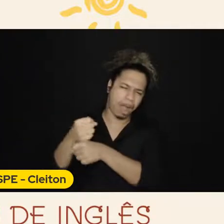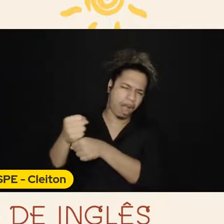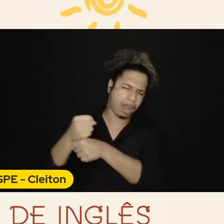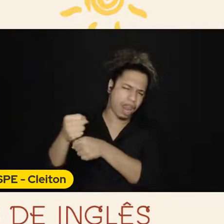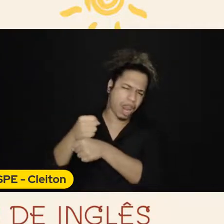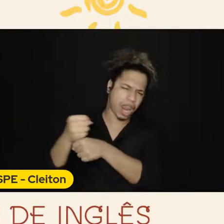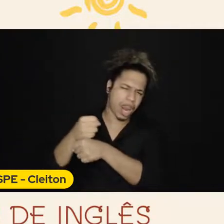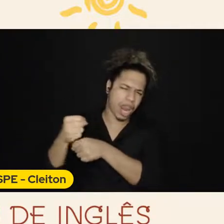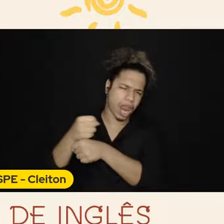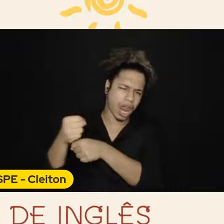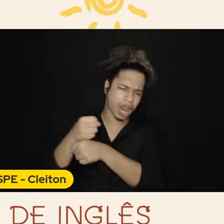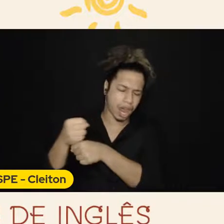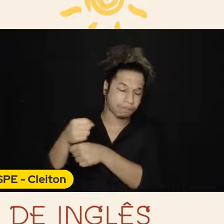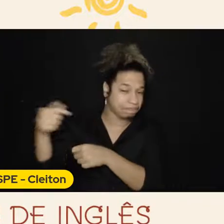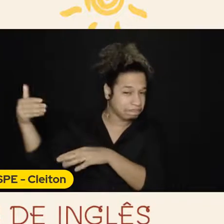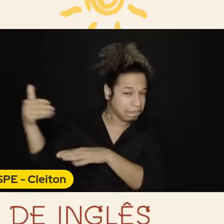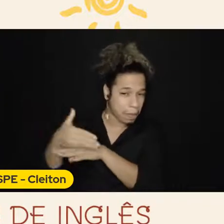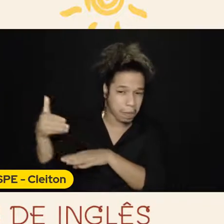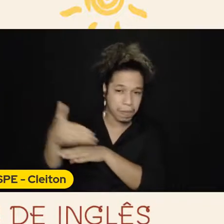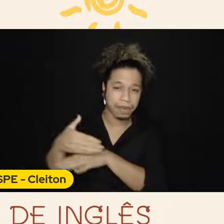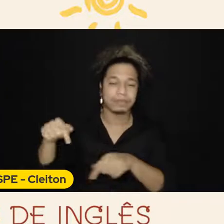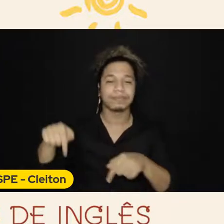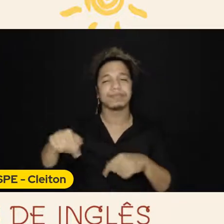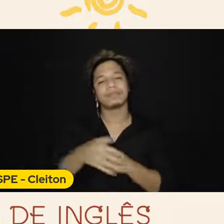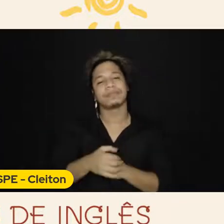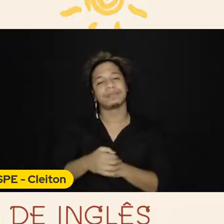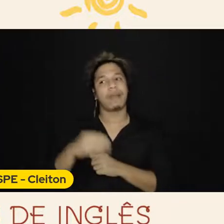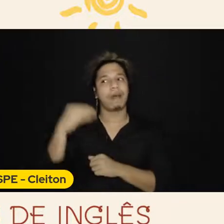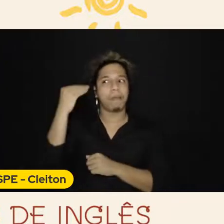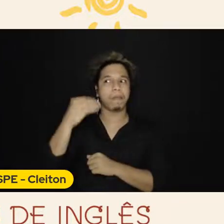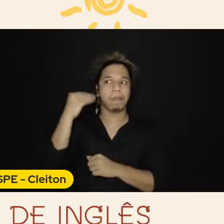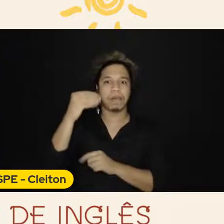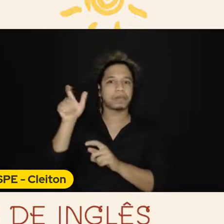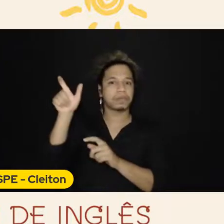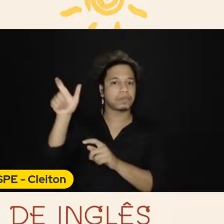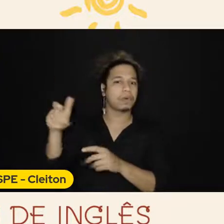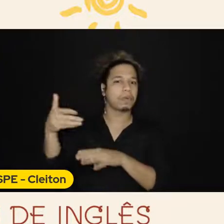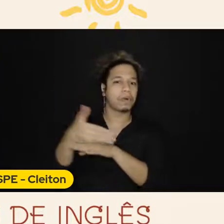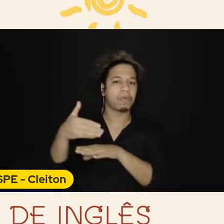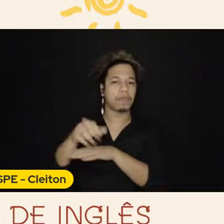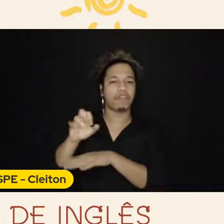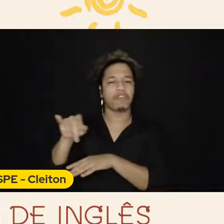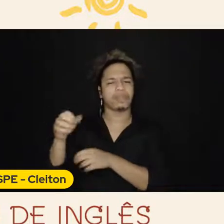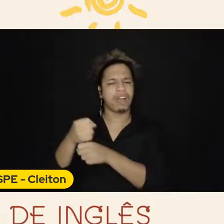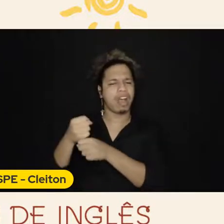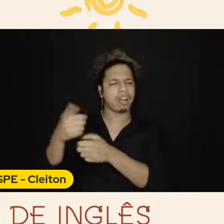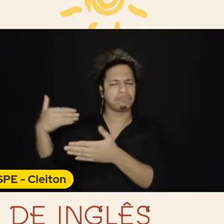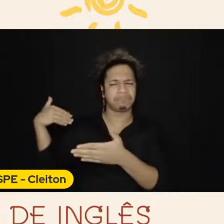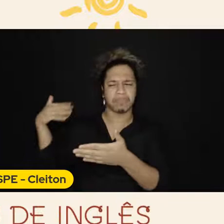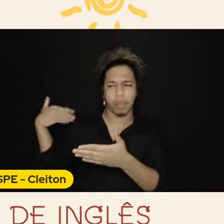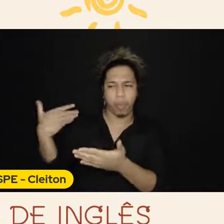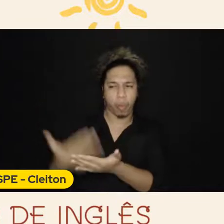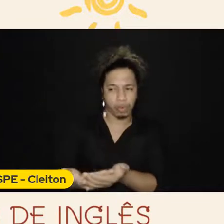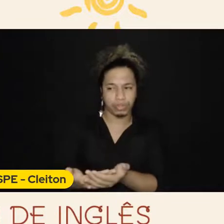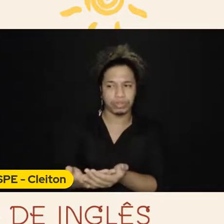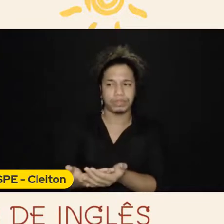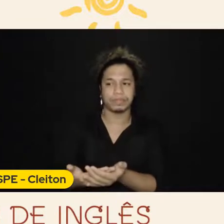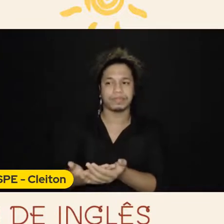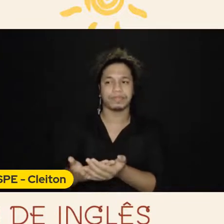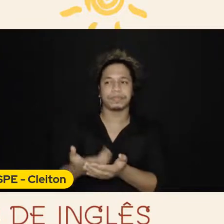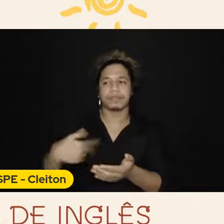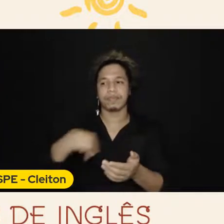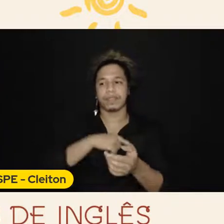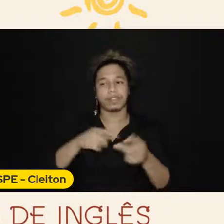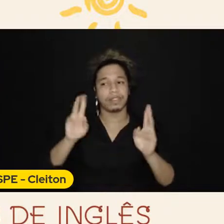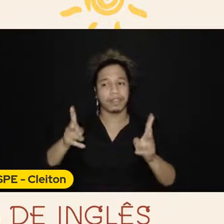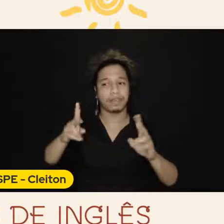a long experience. A very experienced partner from EFOPLI, and we are always happy to have